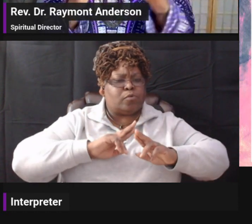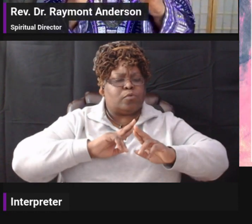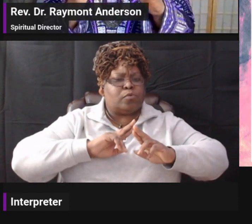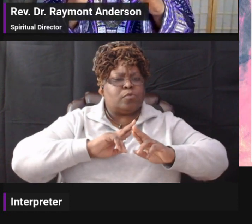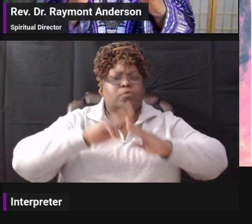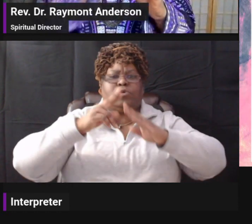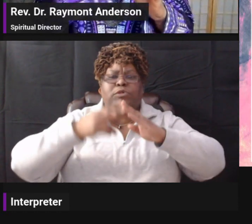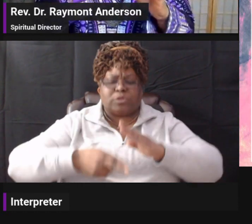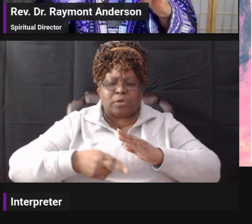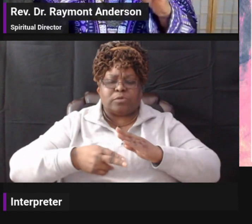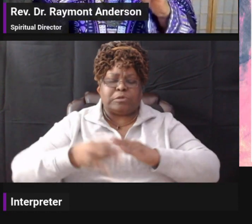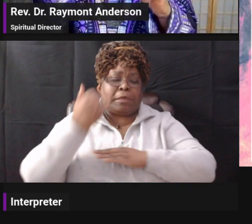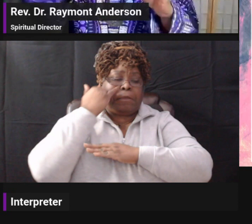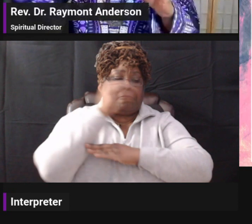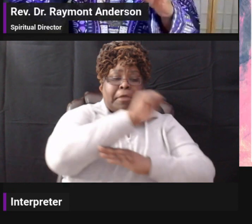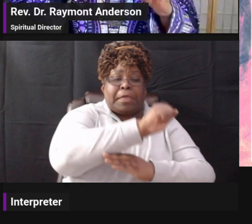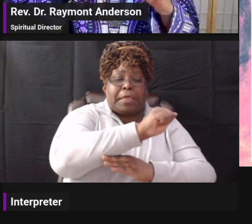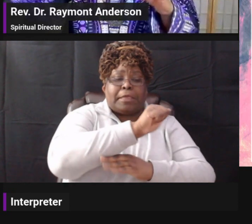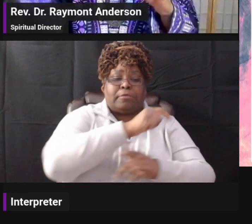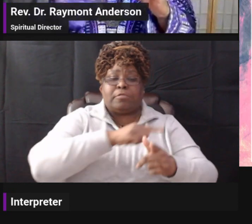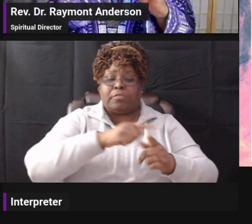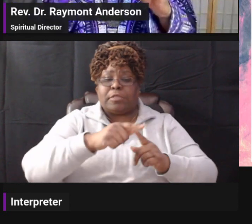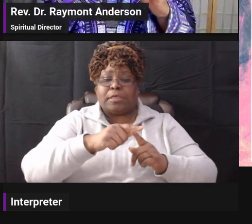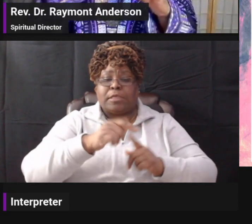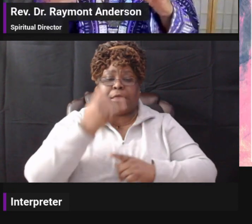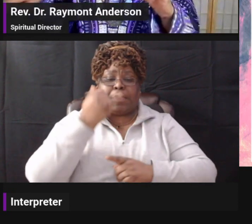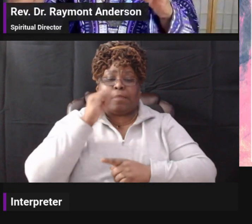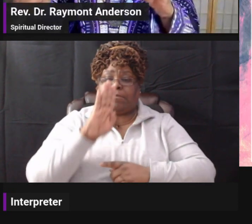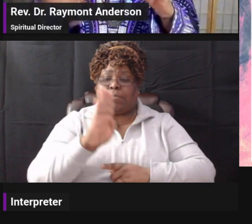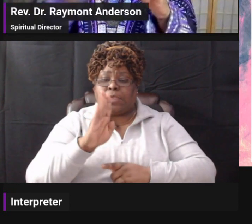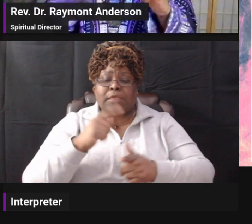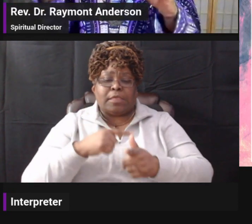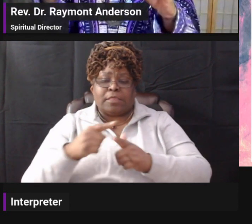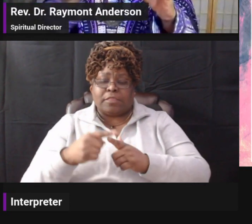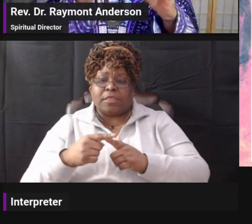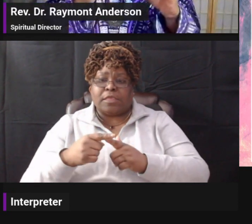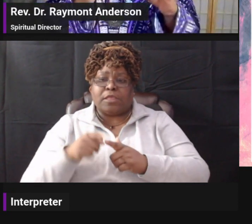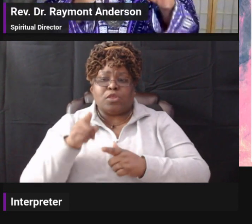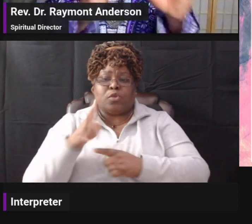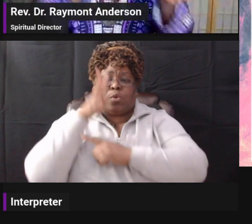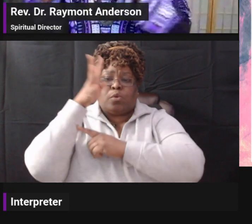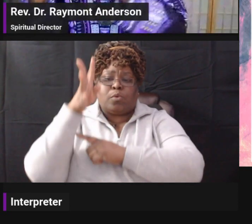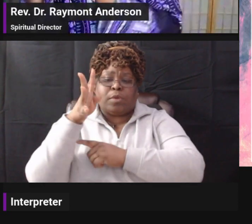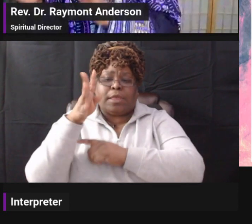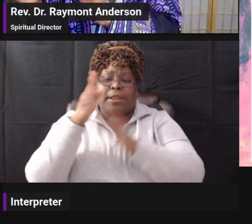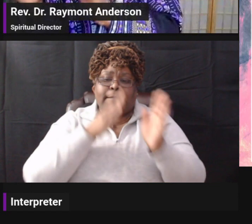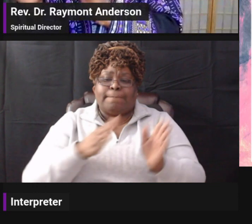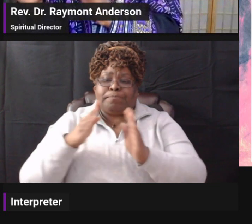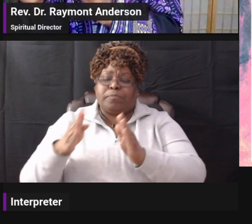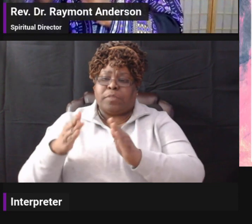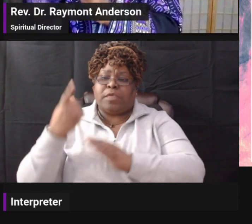the diagnosis. If A, then, if B, then, etc. Then you